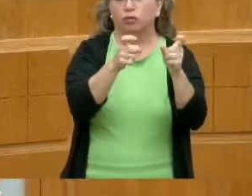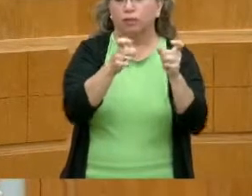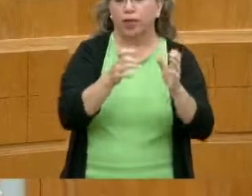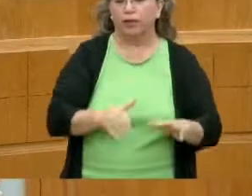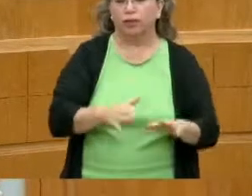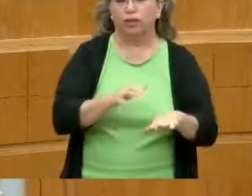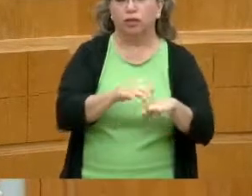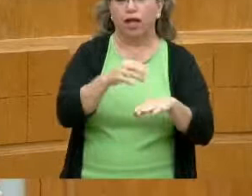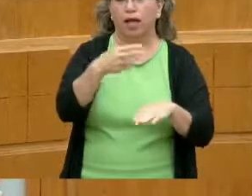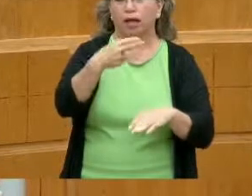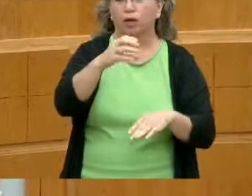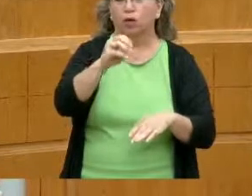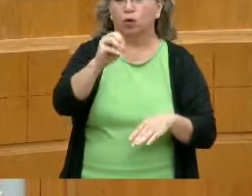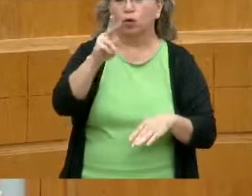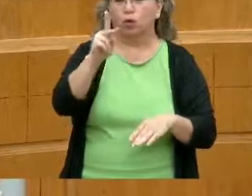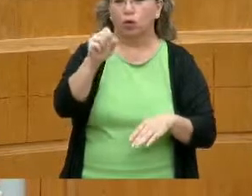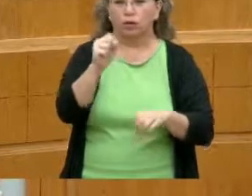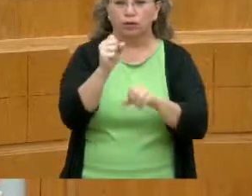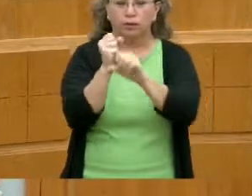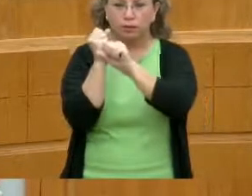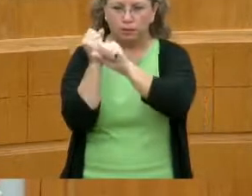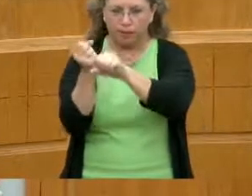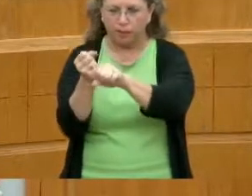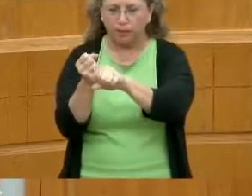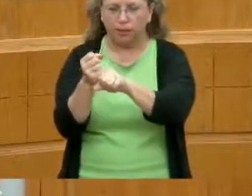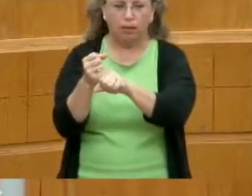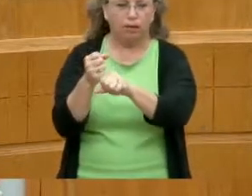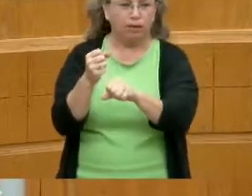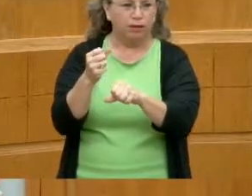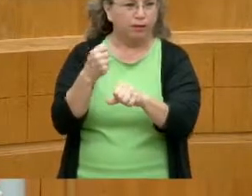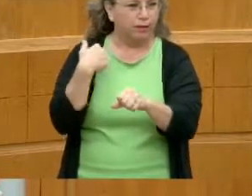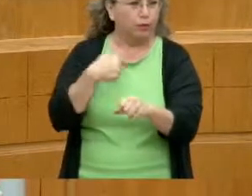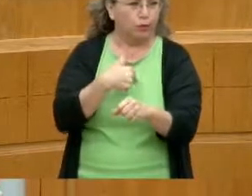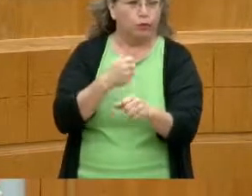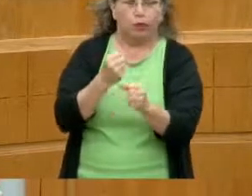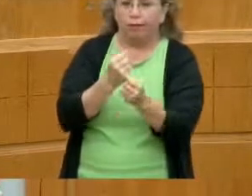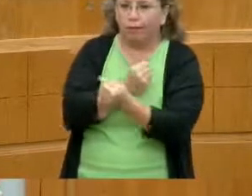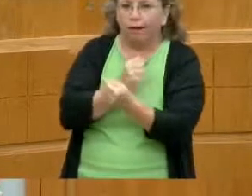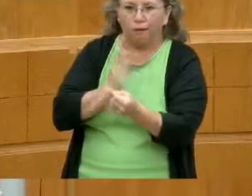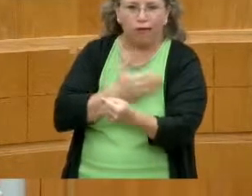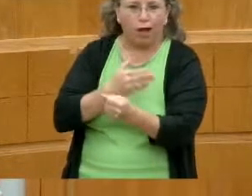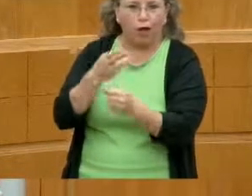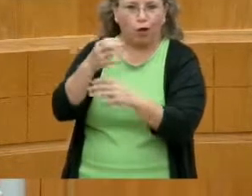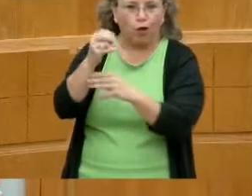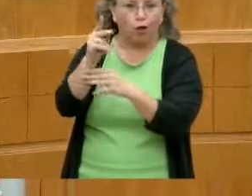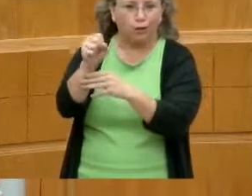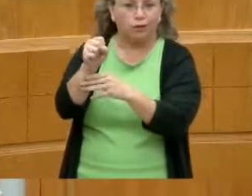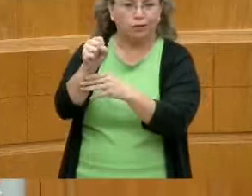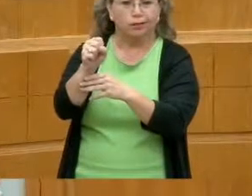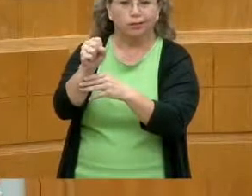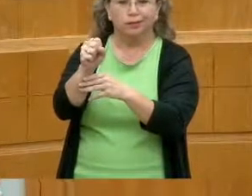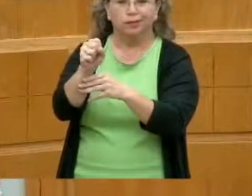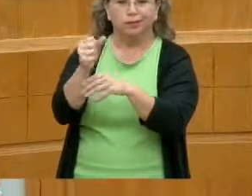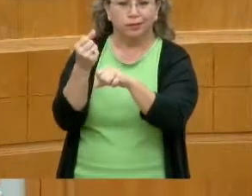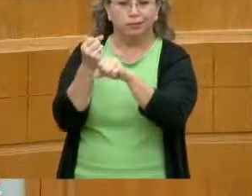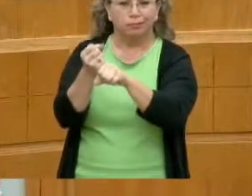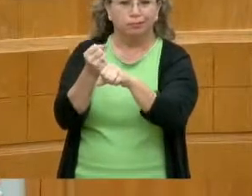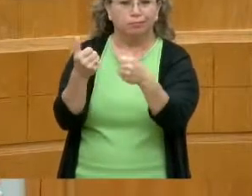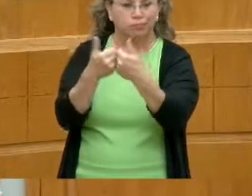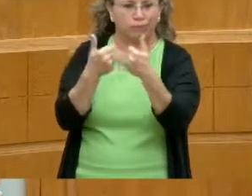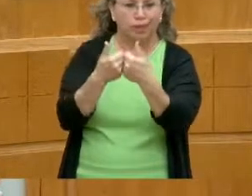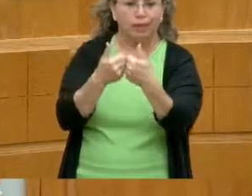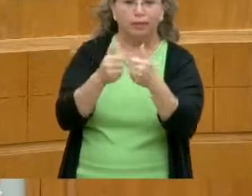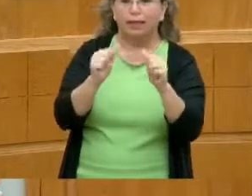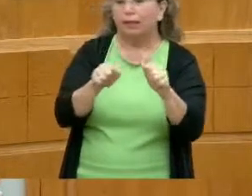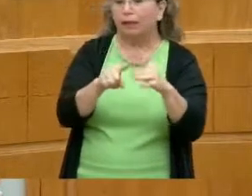the Hooks, because we really love that Hooks stadium and all the players they have there. So May 31 is when they can begin. We don't